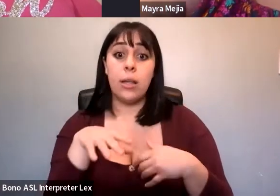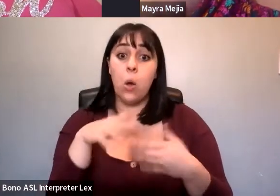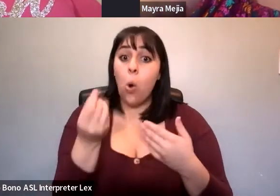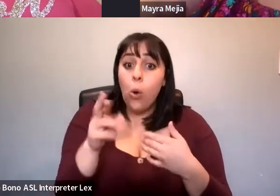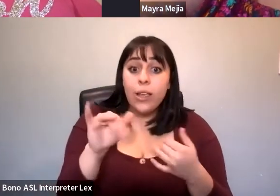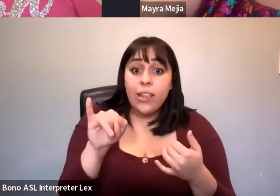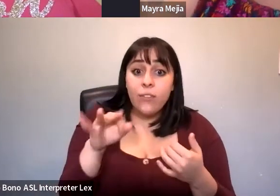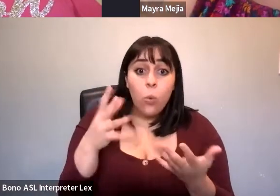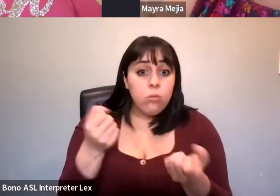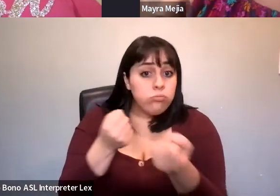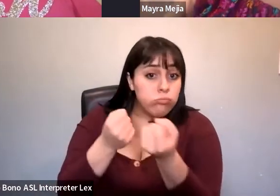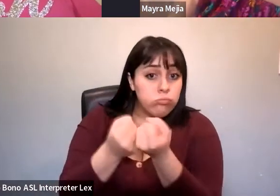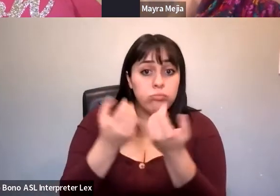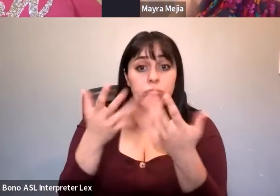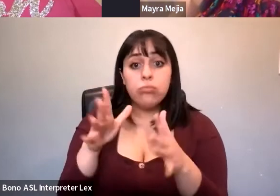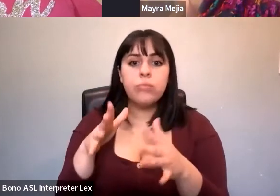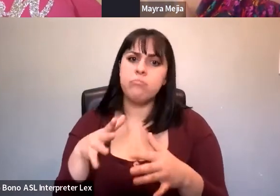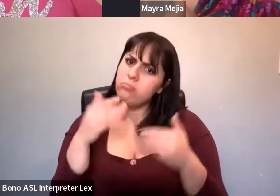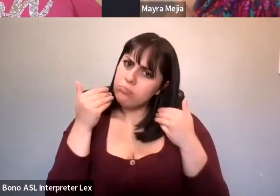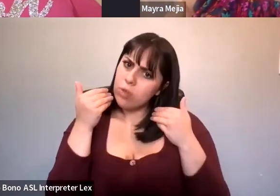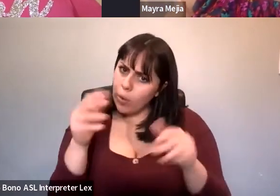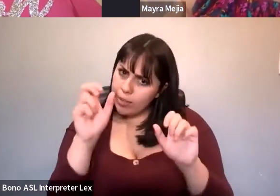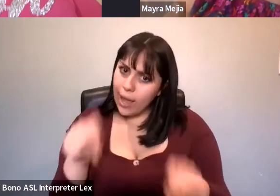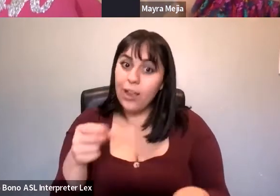If you want to say, go, go, go, or,